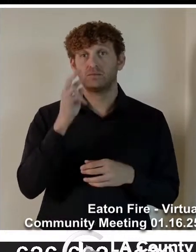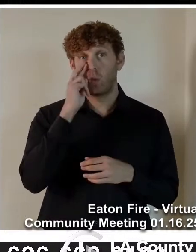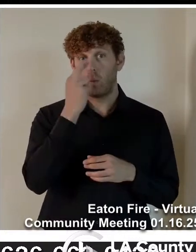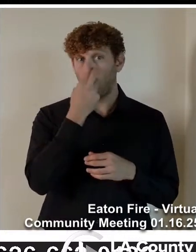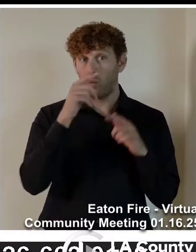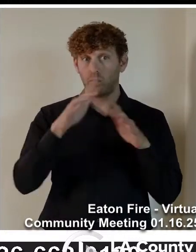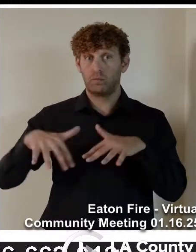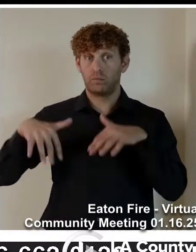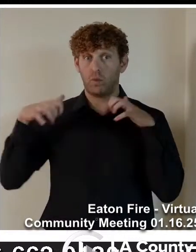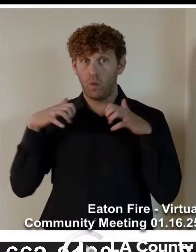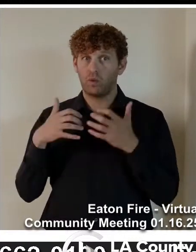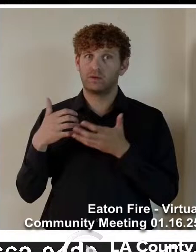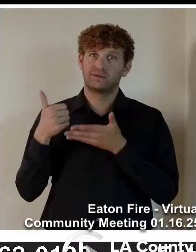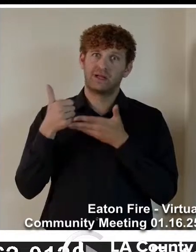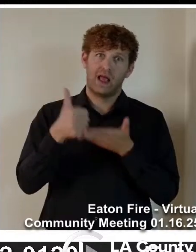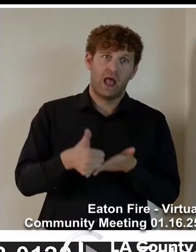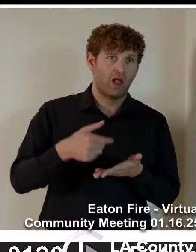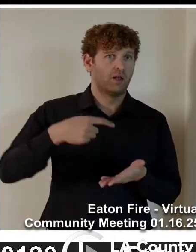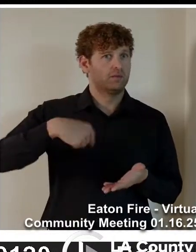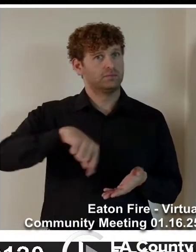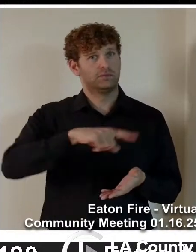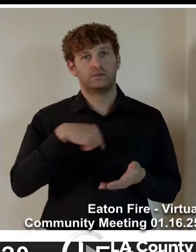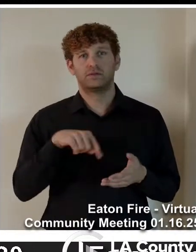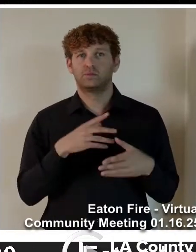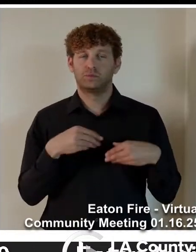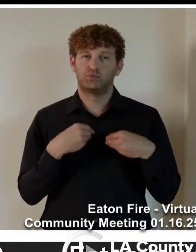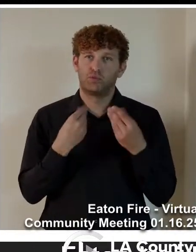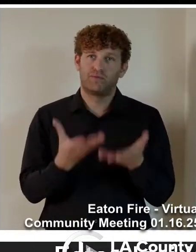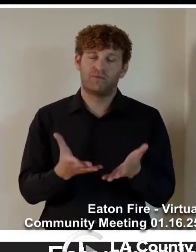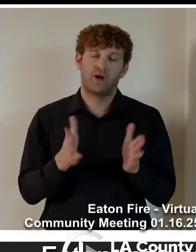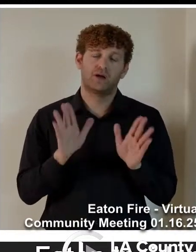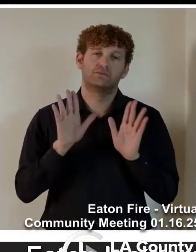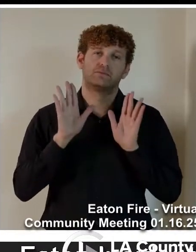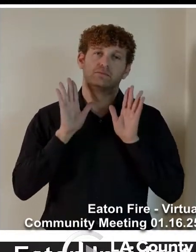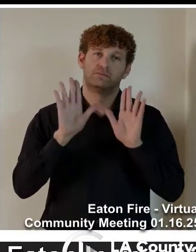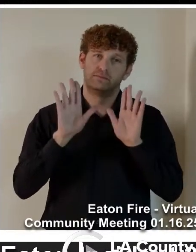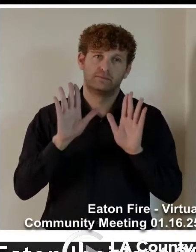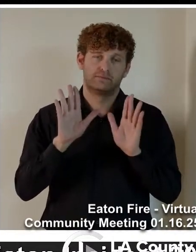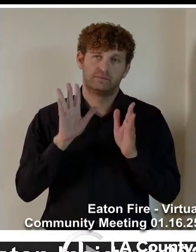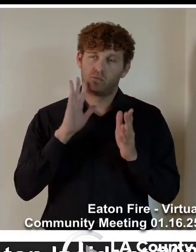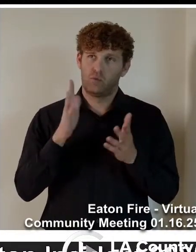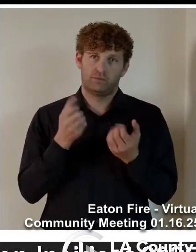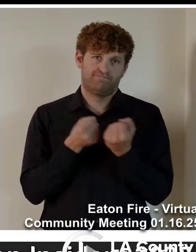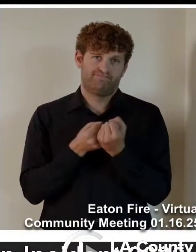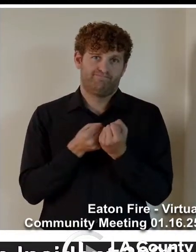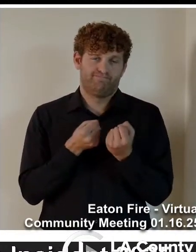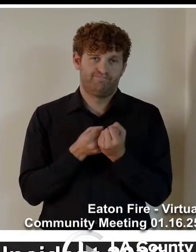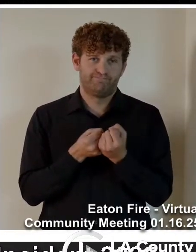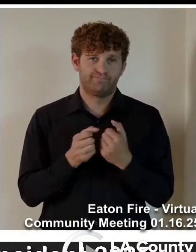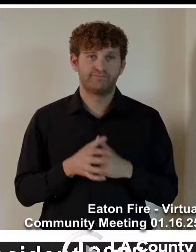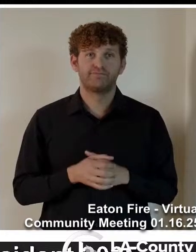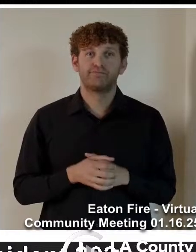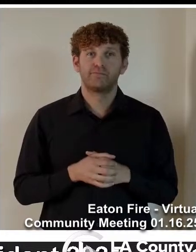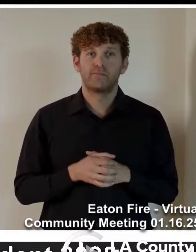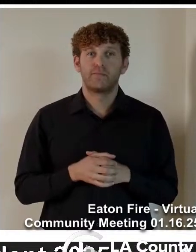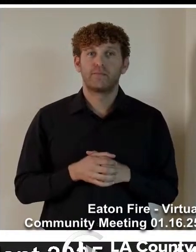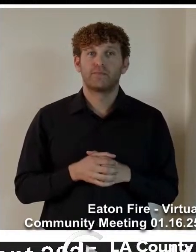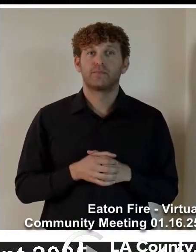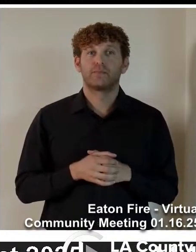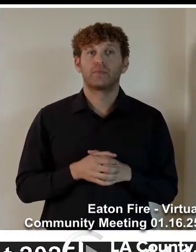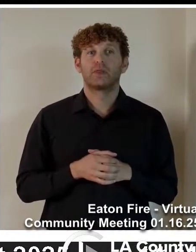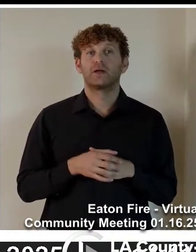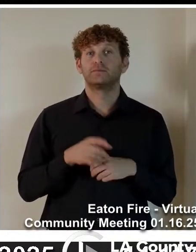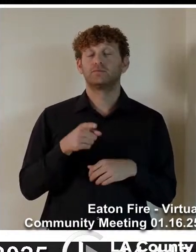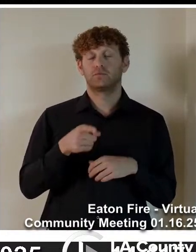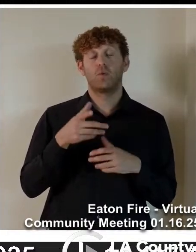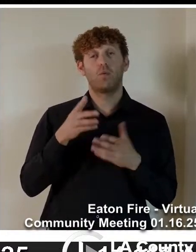with us and providing excellent care for us. With that, you heard from